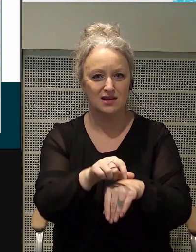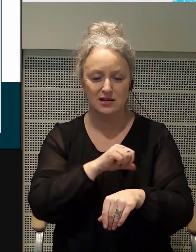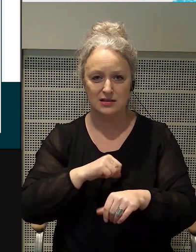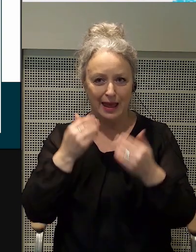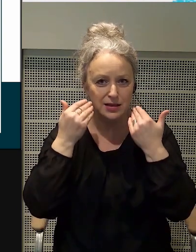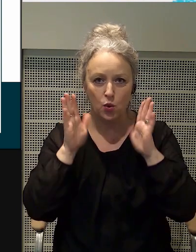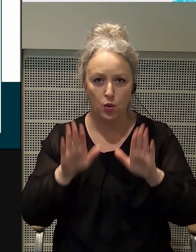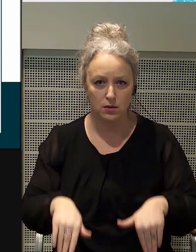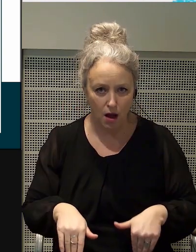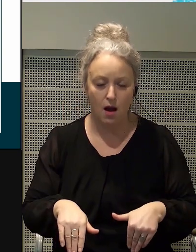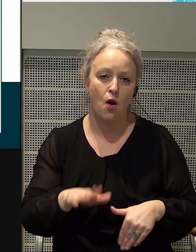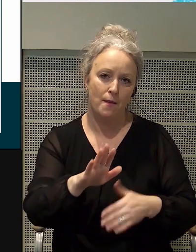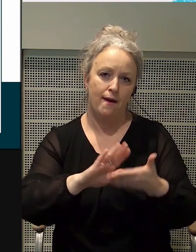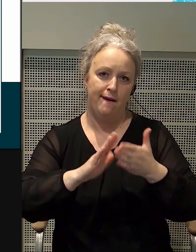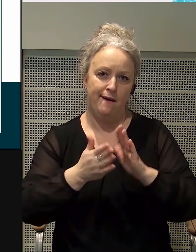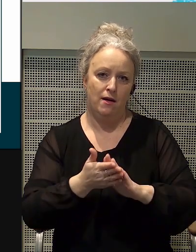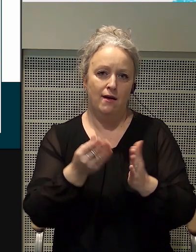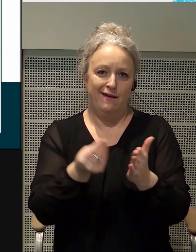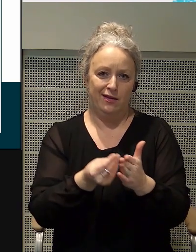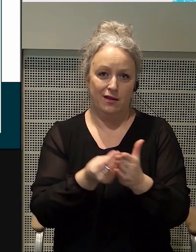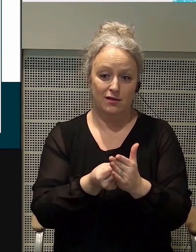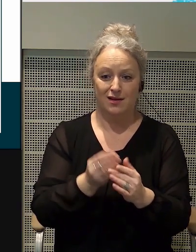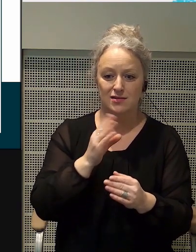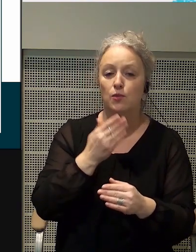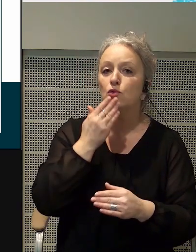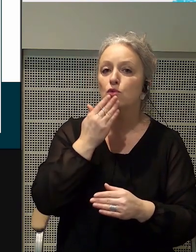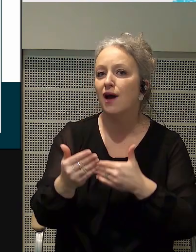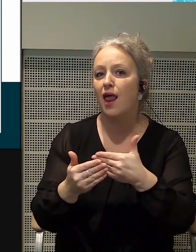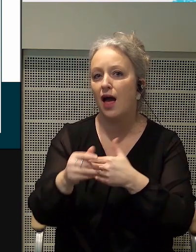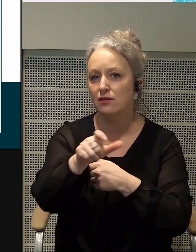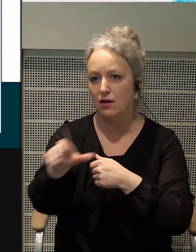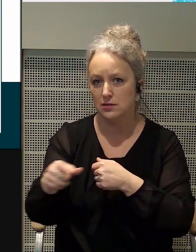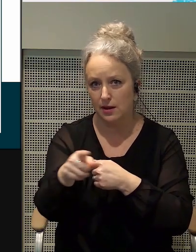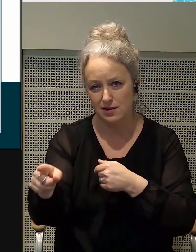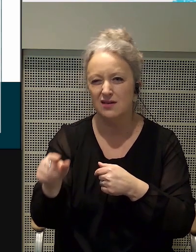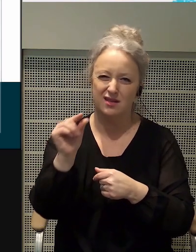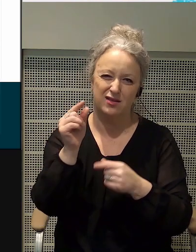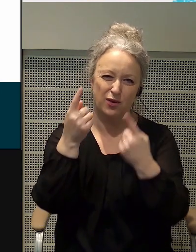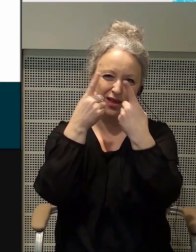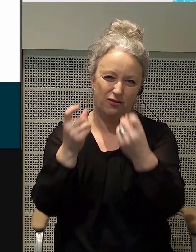some insight in how the patients are experiencing their life and what's bothering them most.